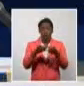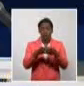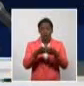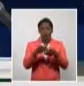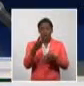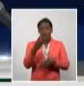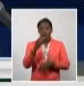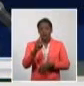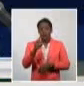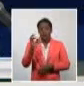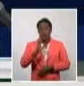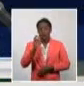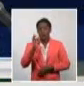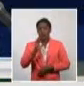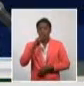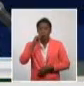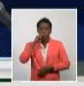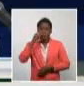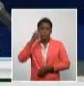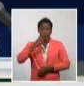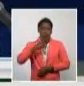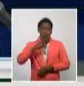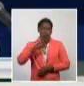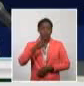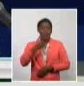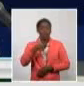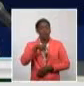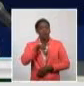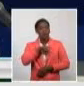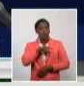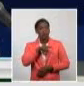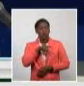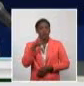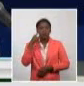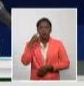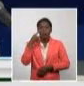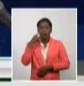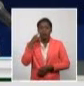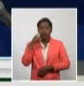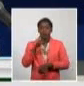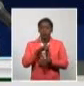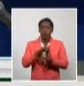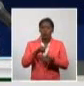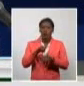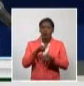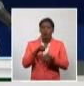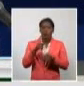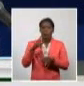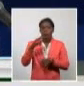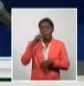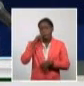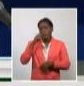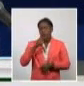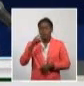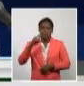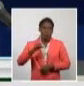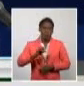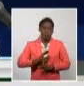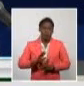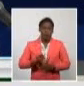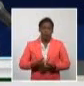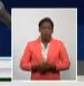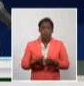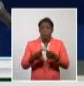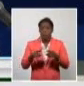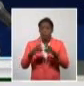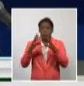51.2%. That is, 942 are male, a little bit higher than